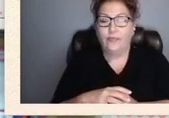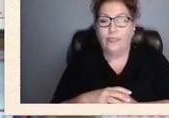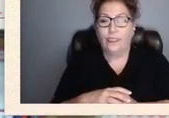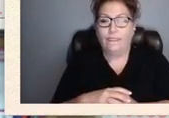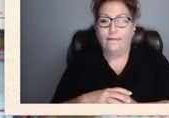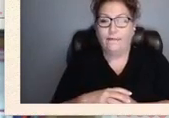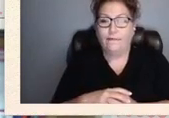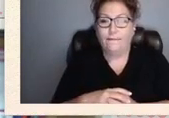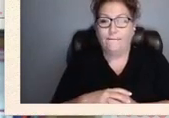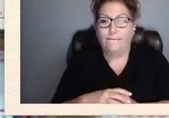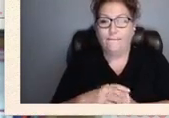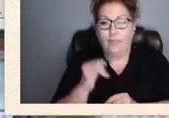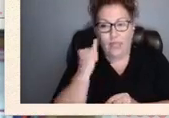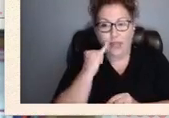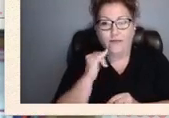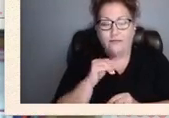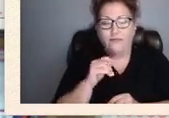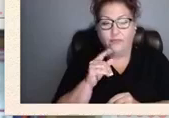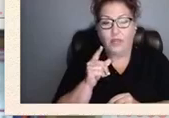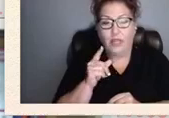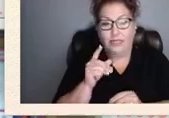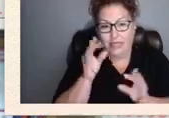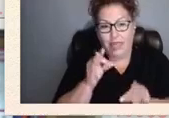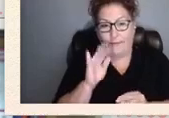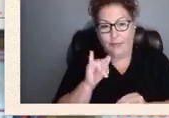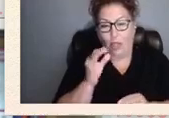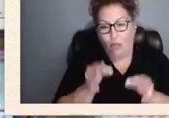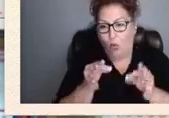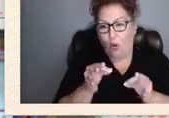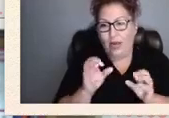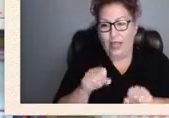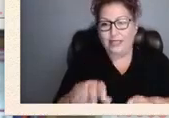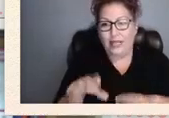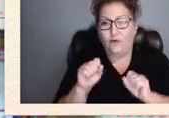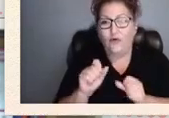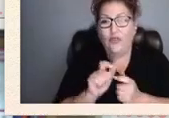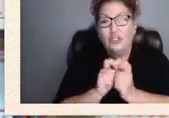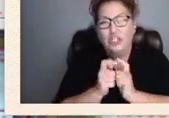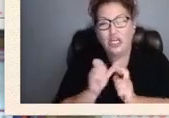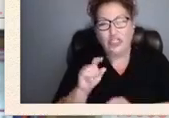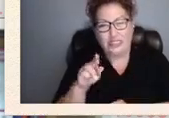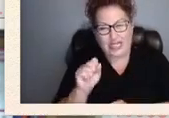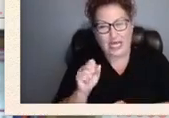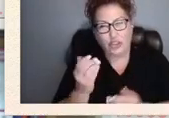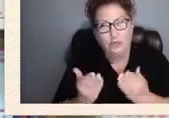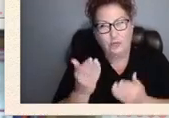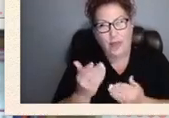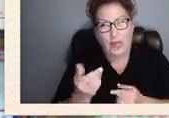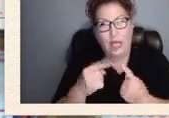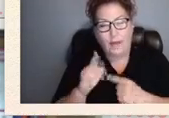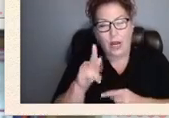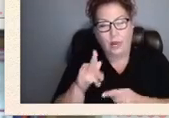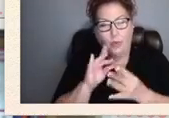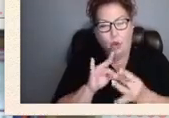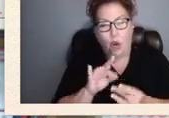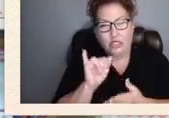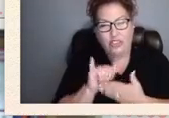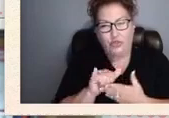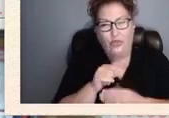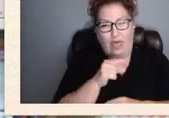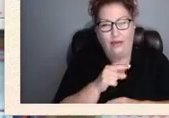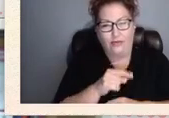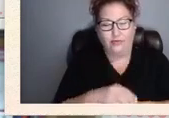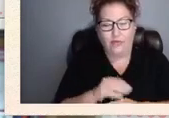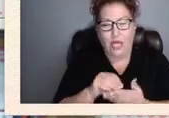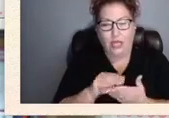by the court, can take over. And there are changes to the statute that may be coming up in regards to this particular documentation.